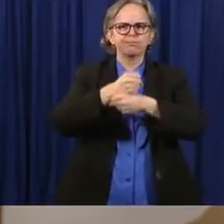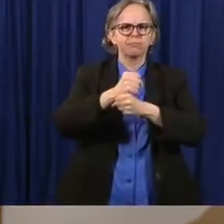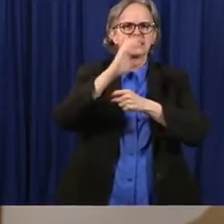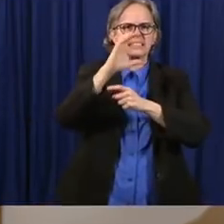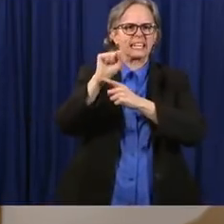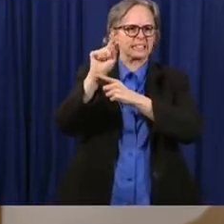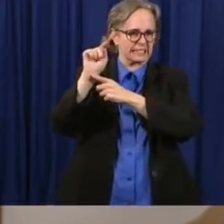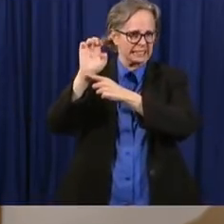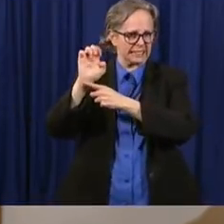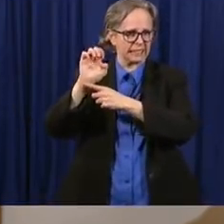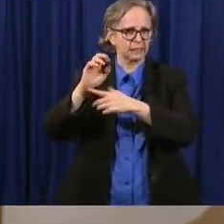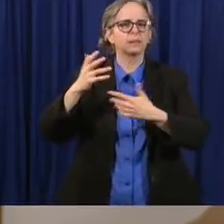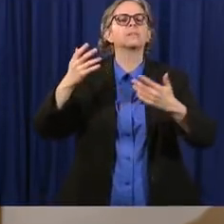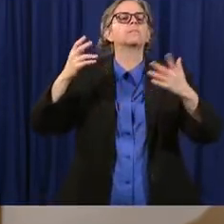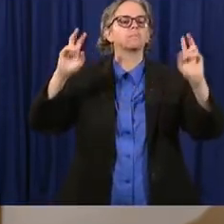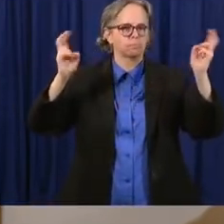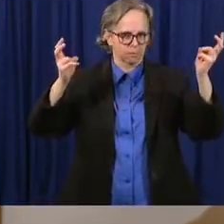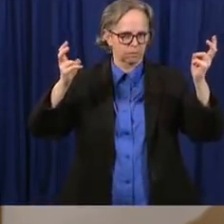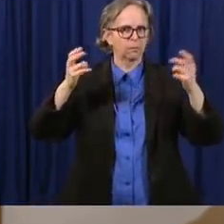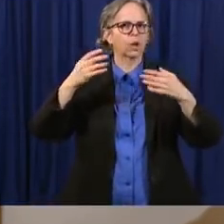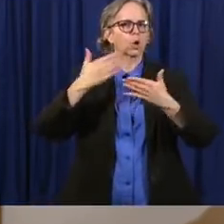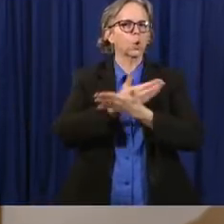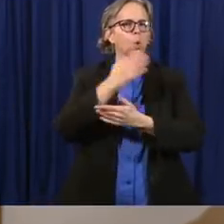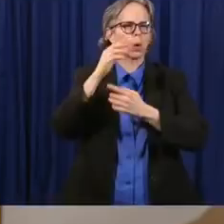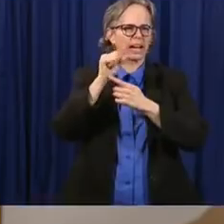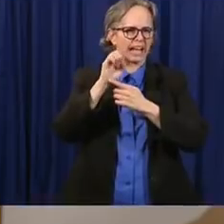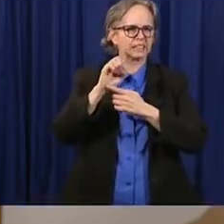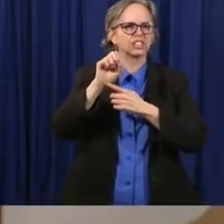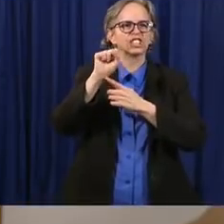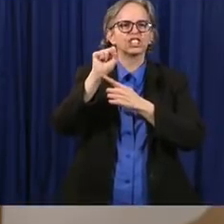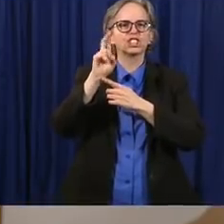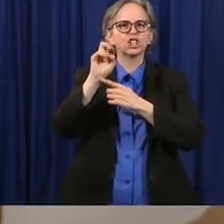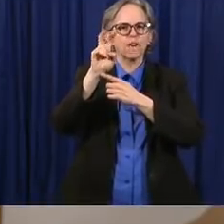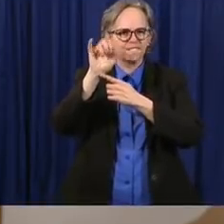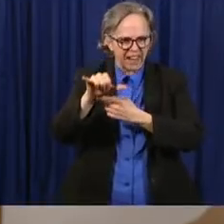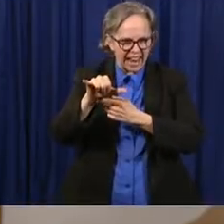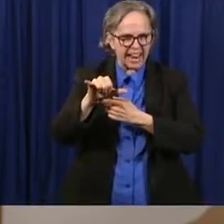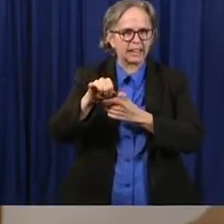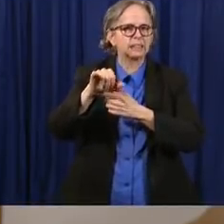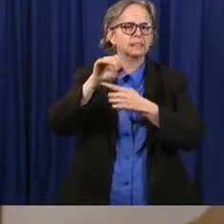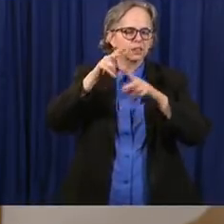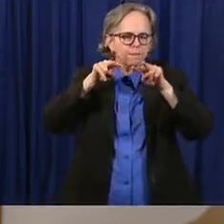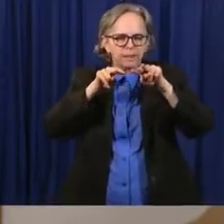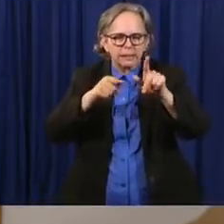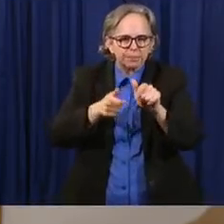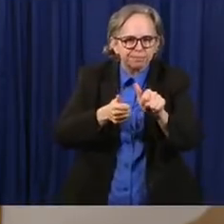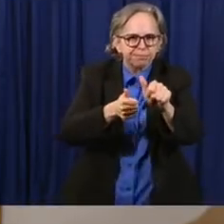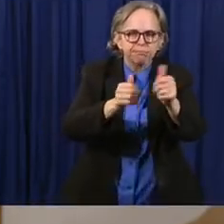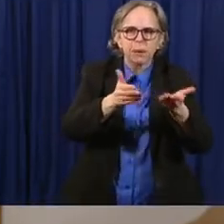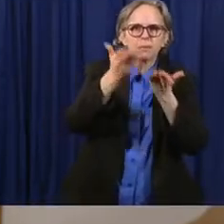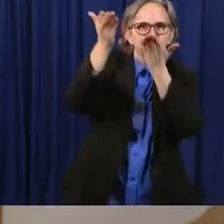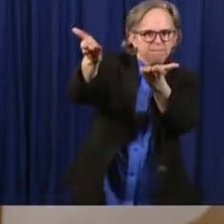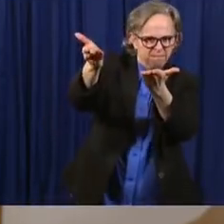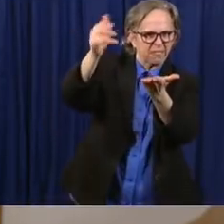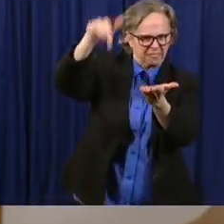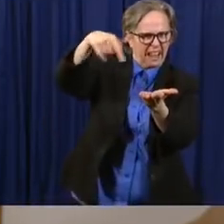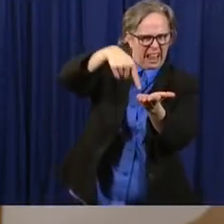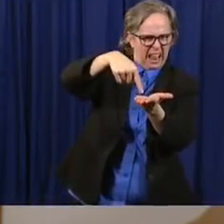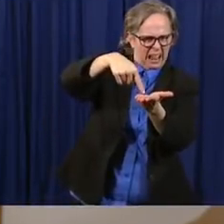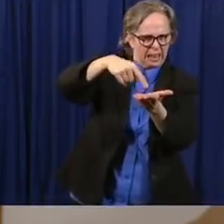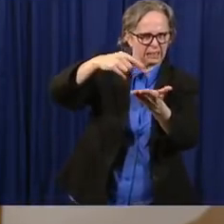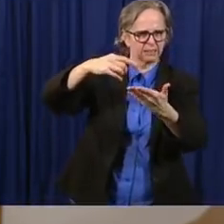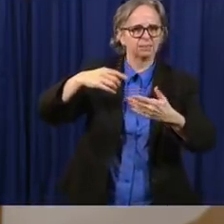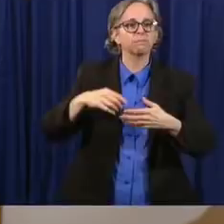recommendations. The CSTE is a national organization made up of member states and territories representing public